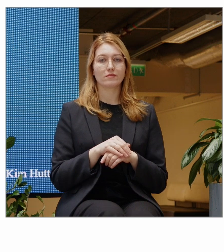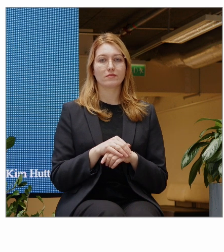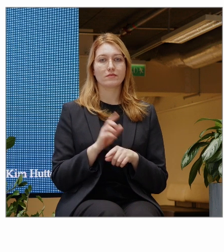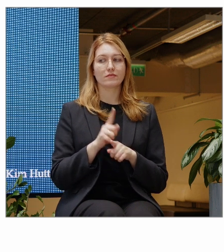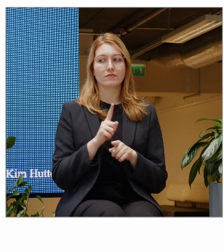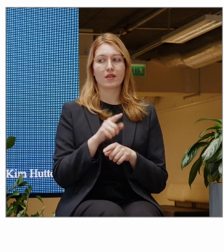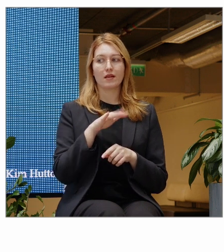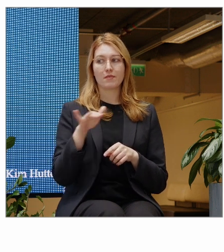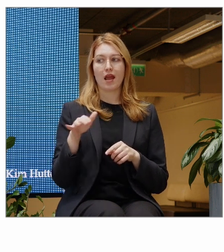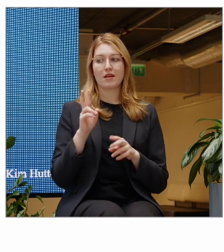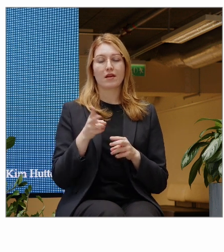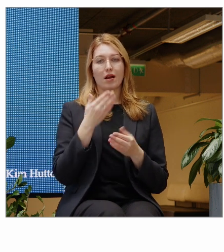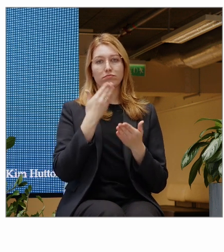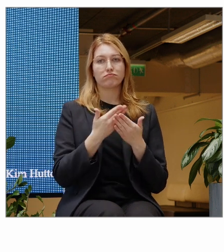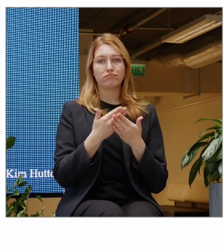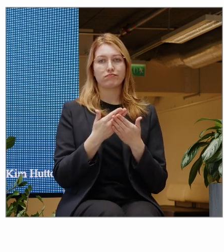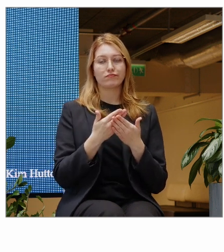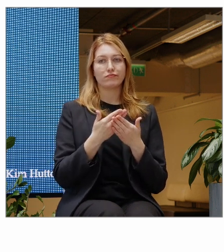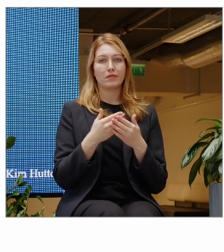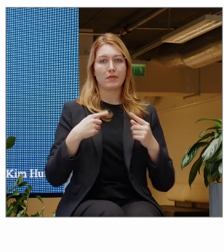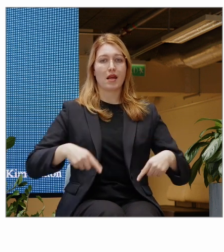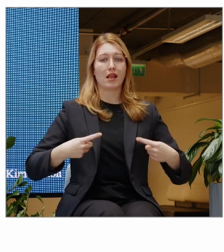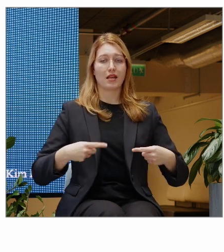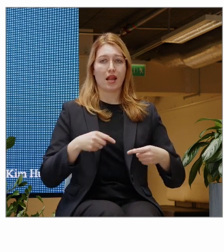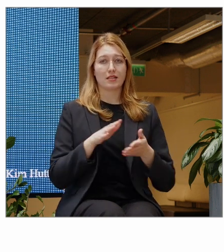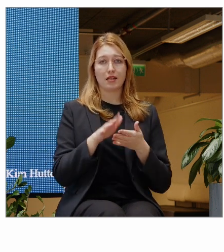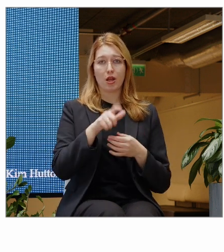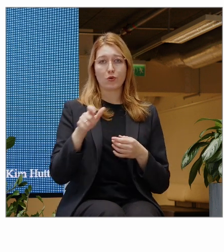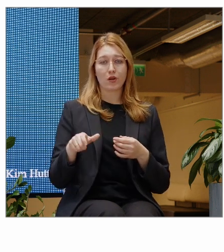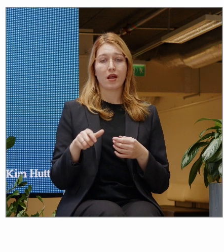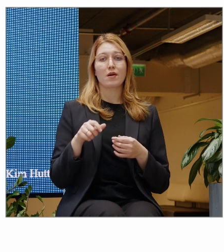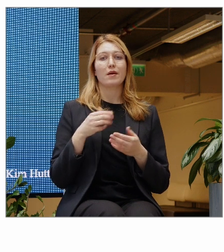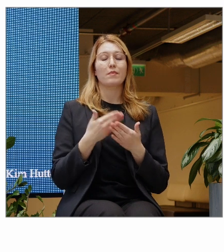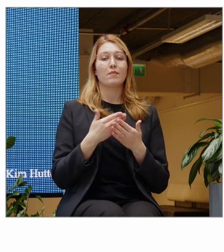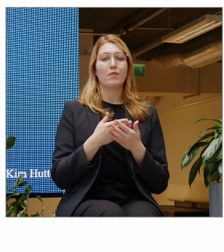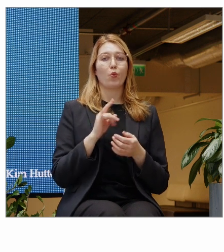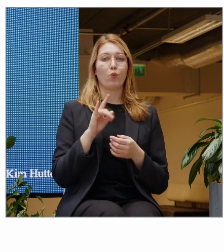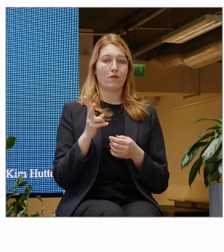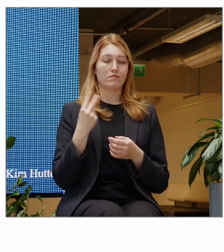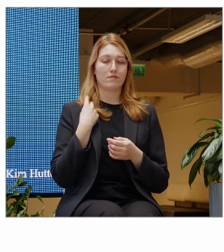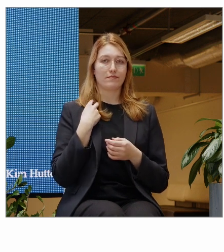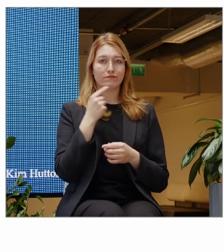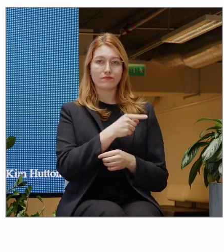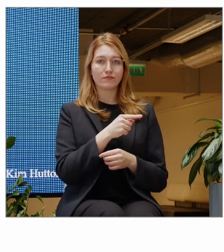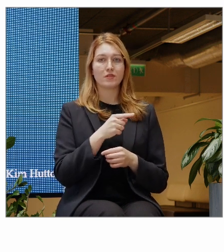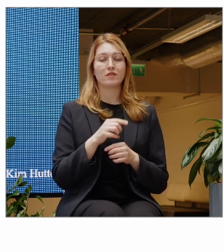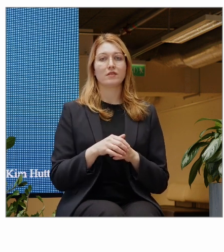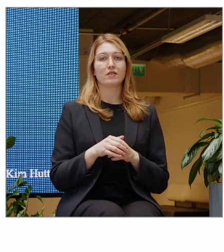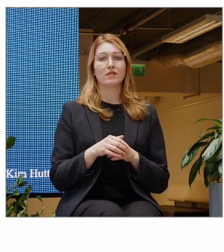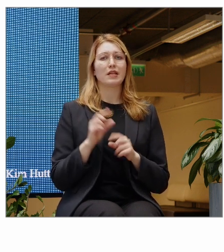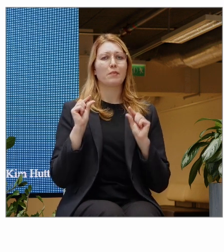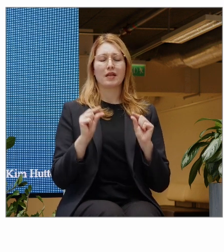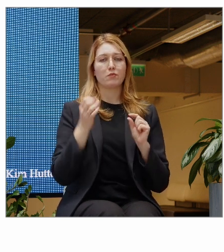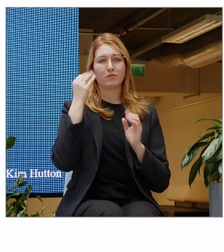Street, so turning circles for wheelchairs are always allowing enough. In the UK, we do the minimum standards